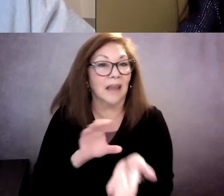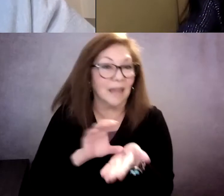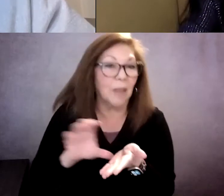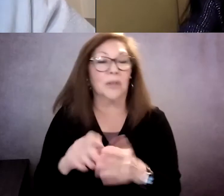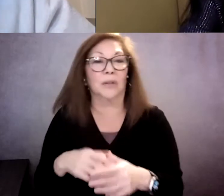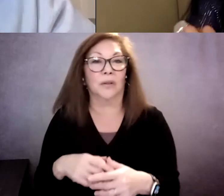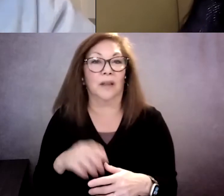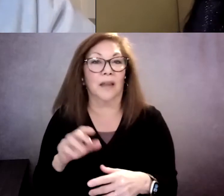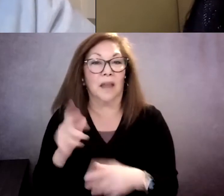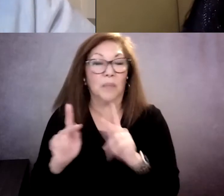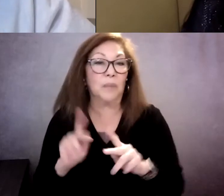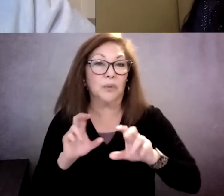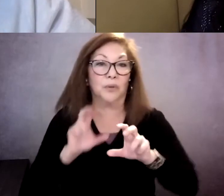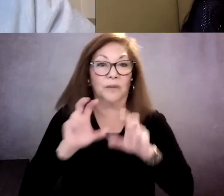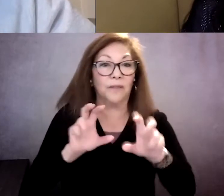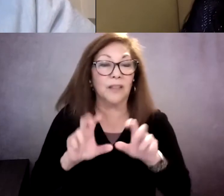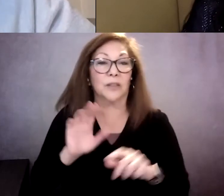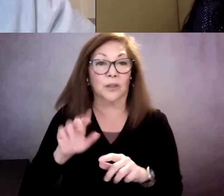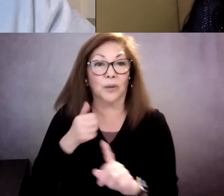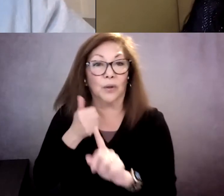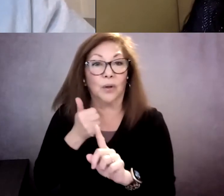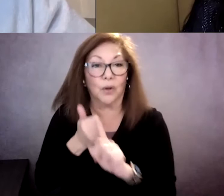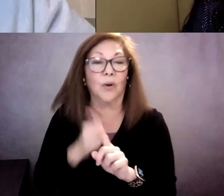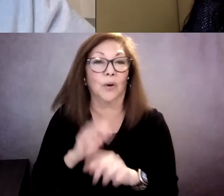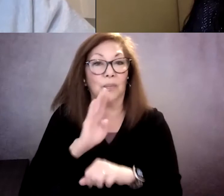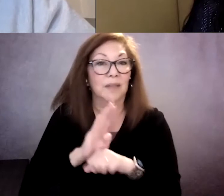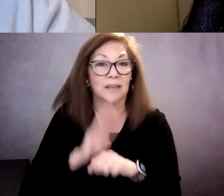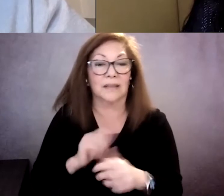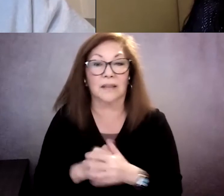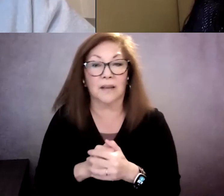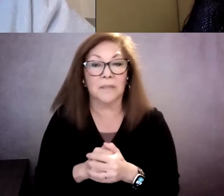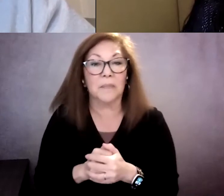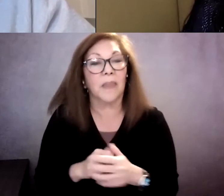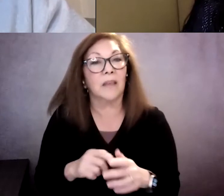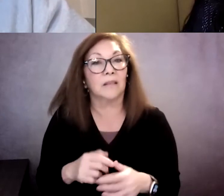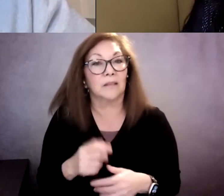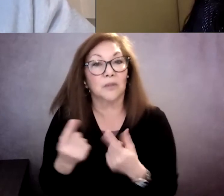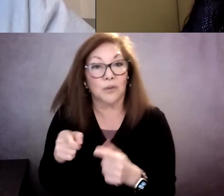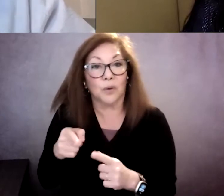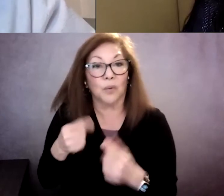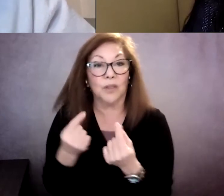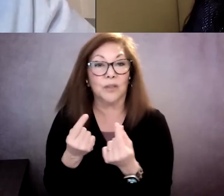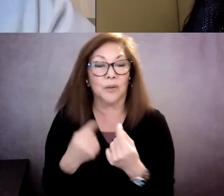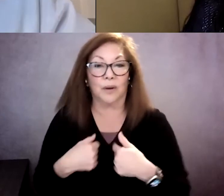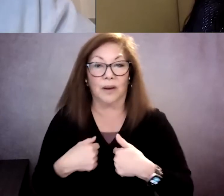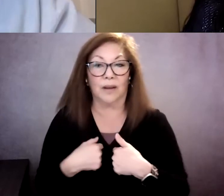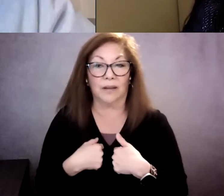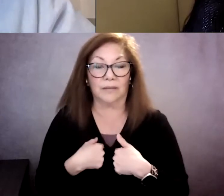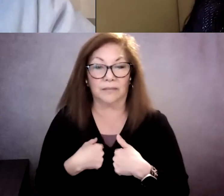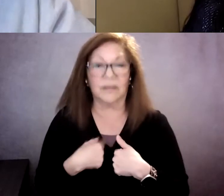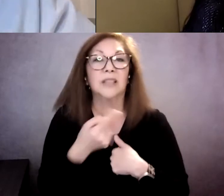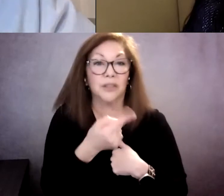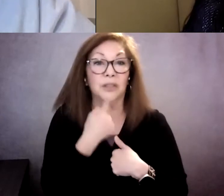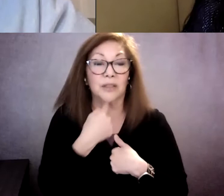investors and others in the food establishment who would actually help her mount that project. So instead, what she did is that she basically